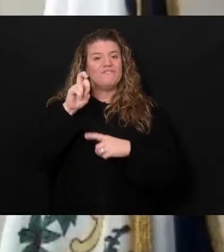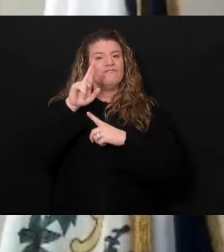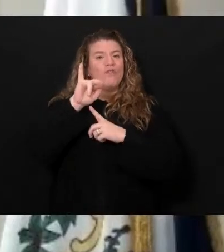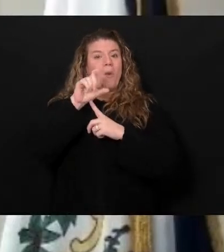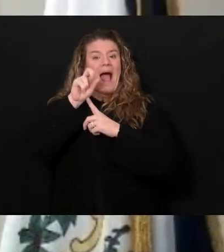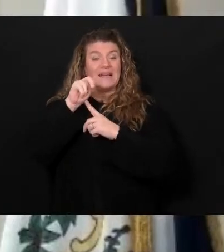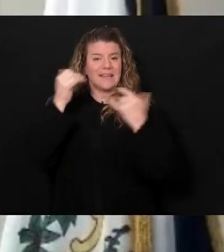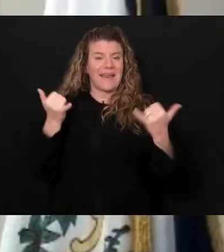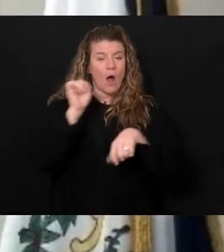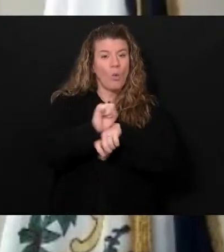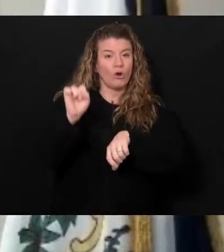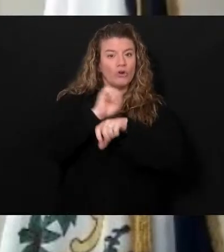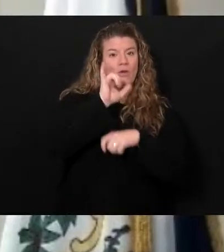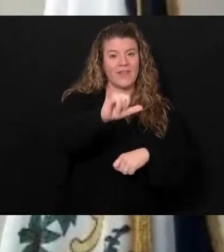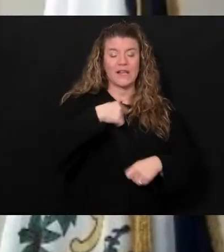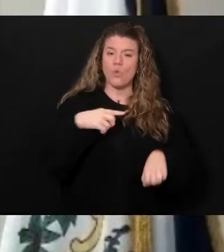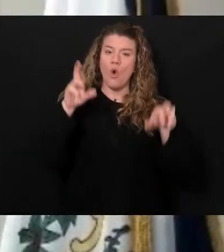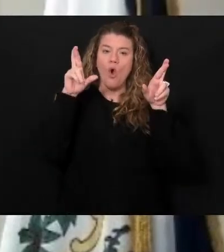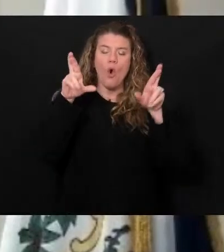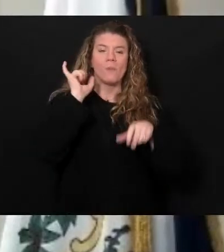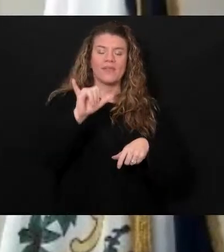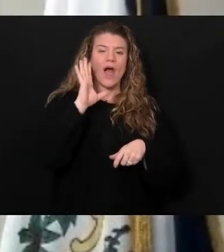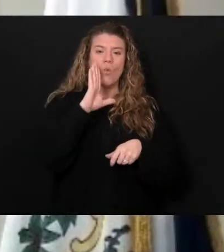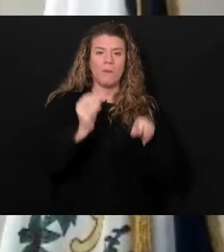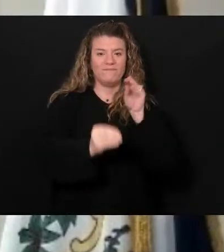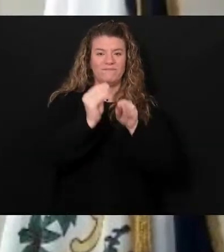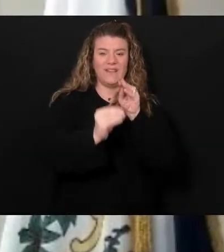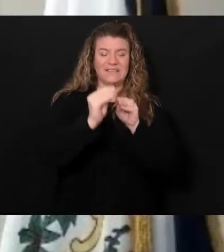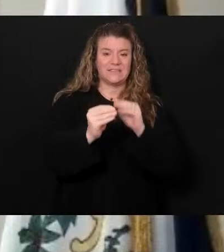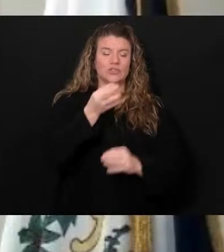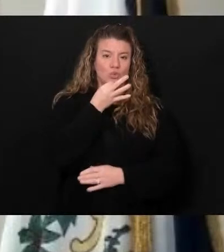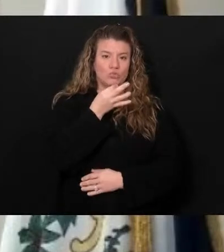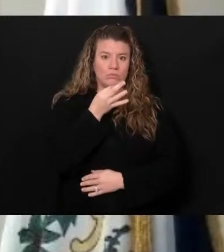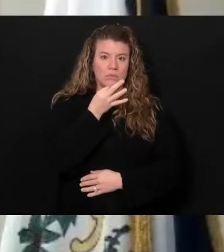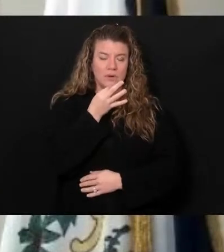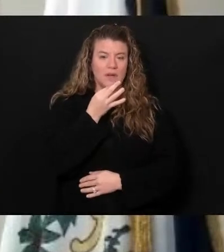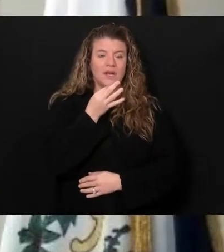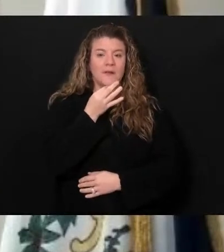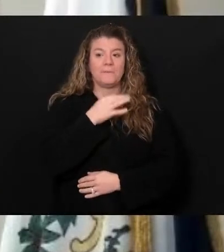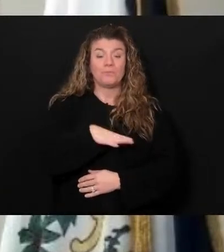that, so we hope that will be fixed very quickly.